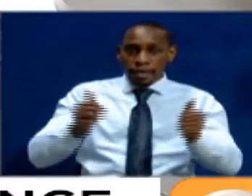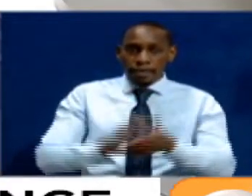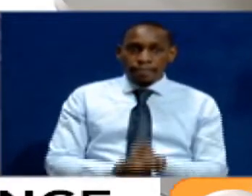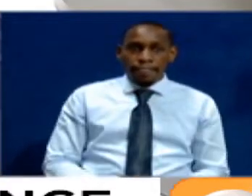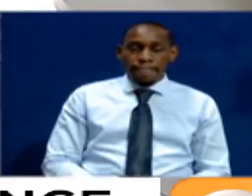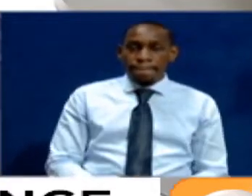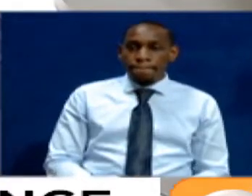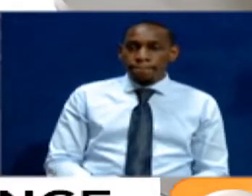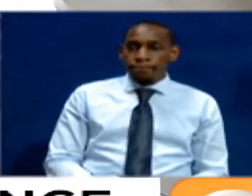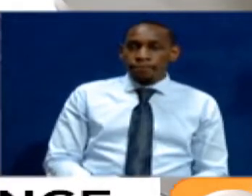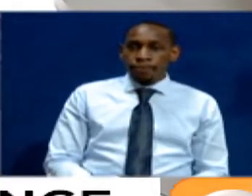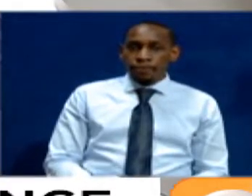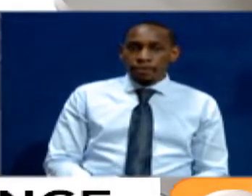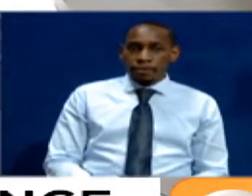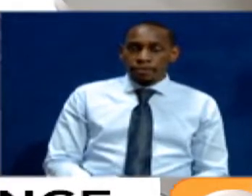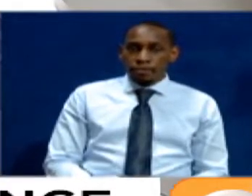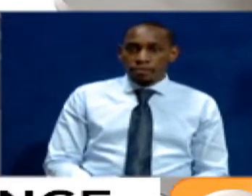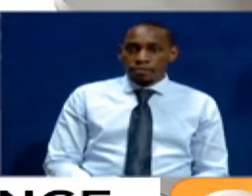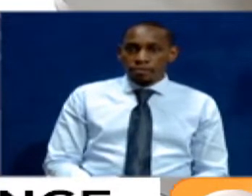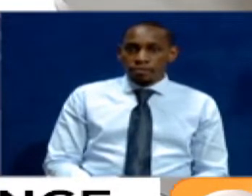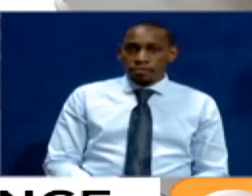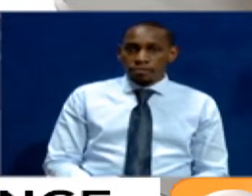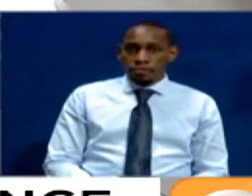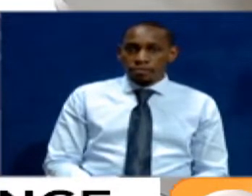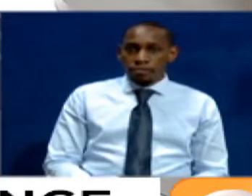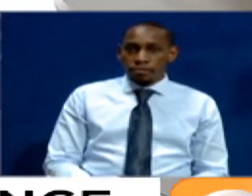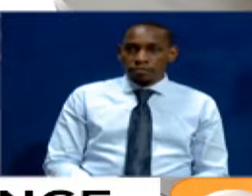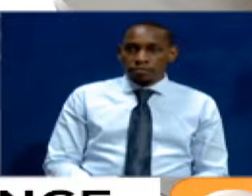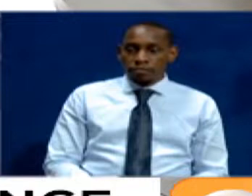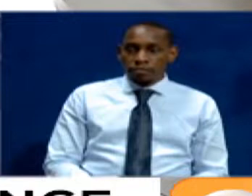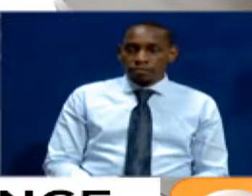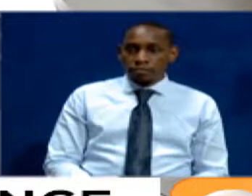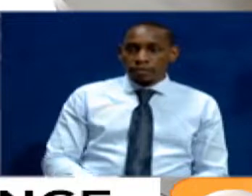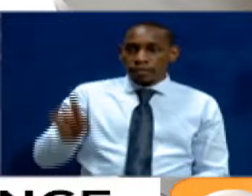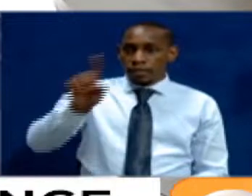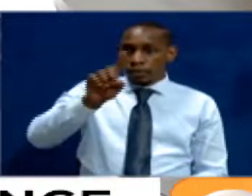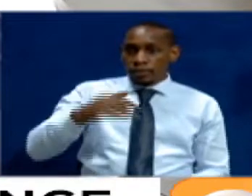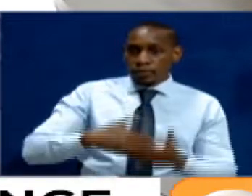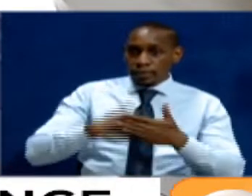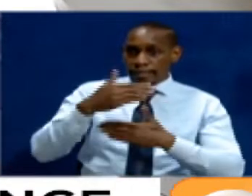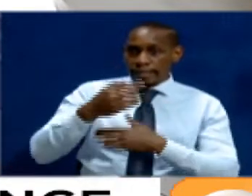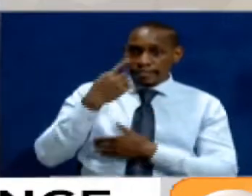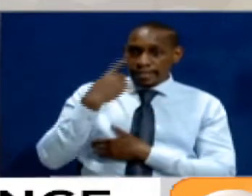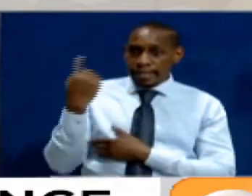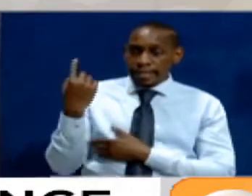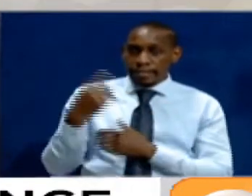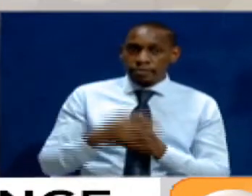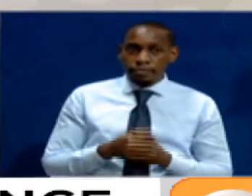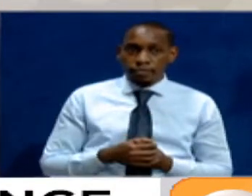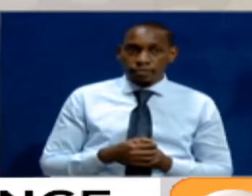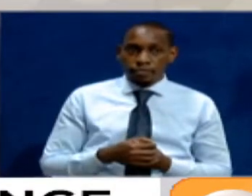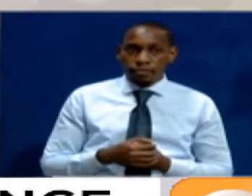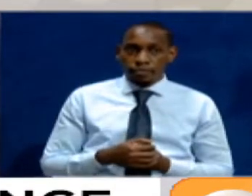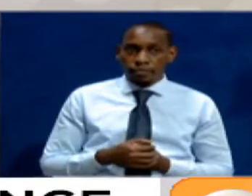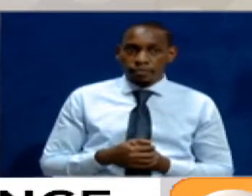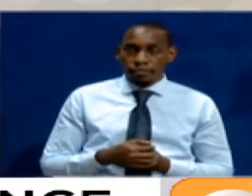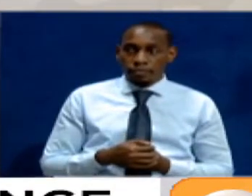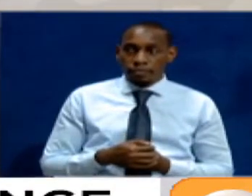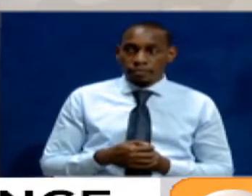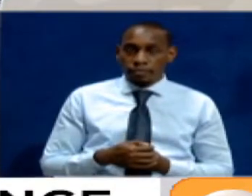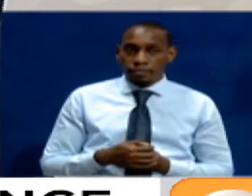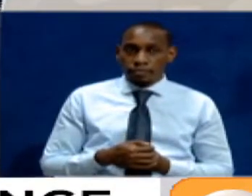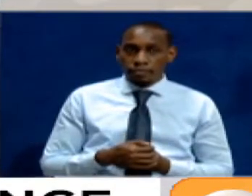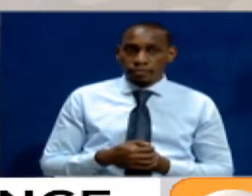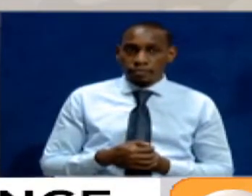Gikonya, I'm going to ask you this next question because it refers to Kenya. And then Dr. Mugira, maybe you can comment if you listen to the essence of